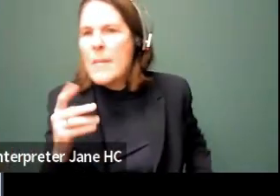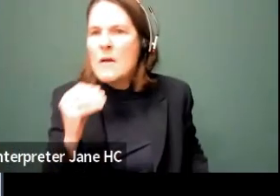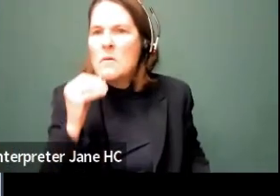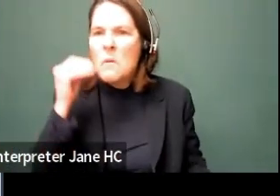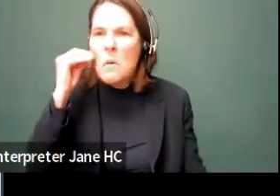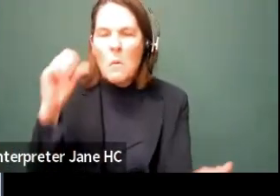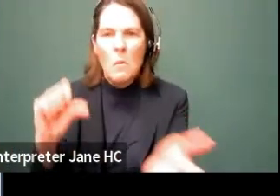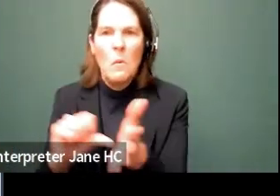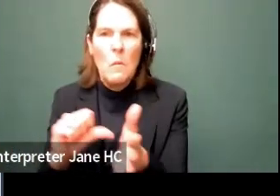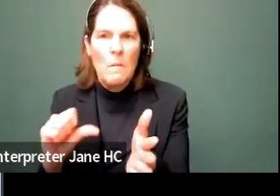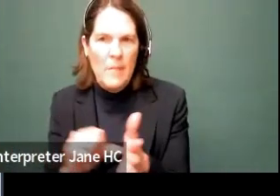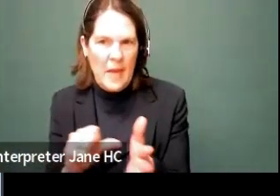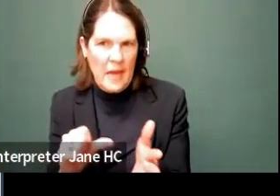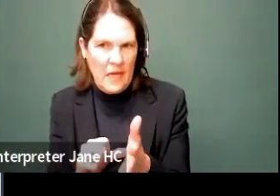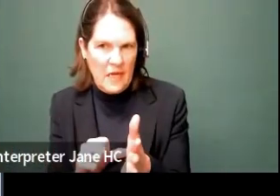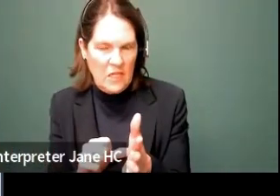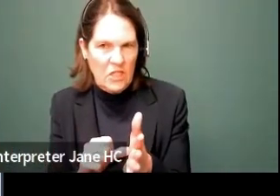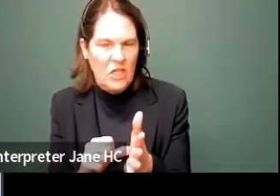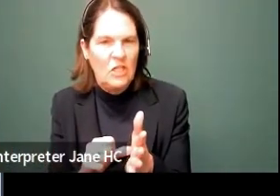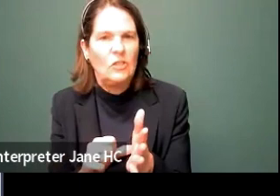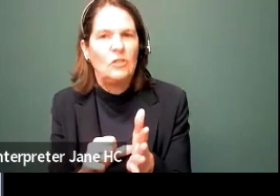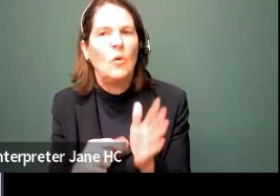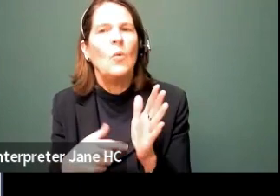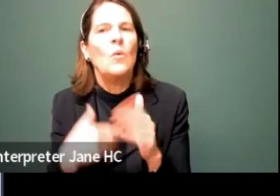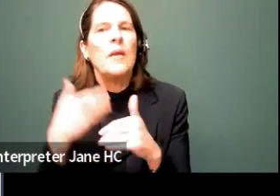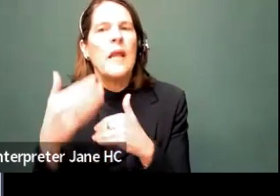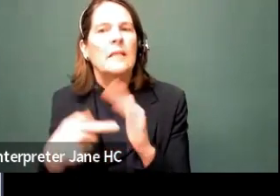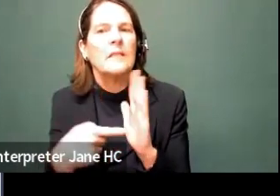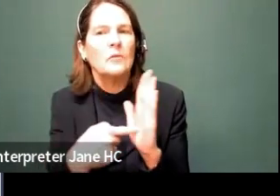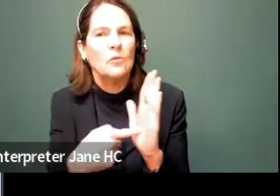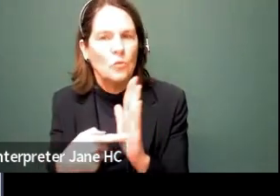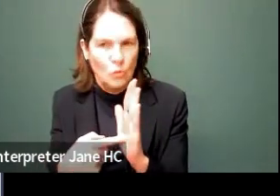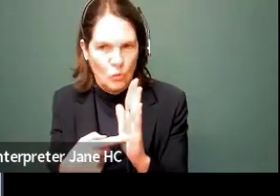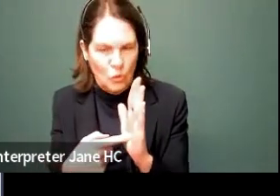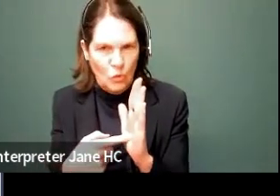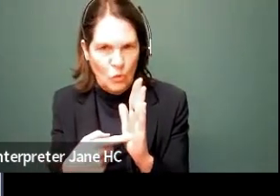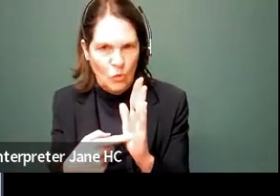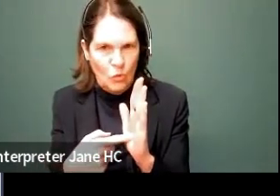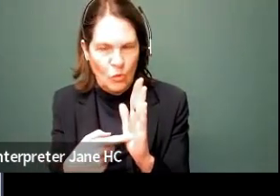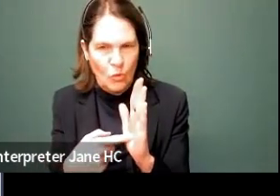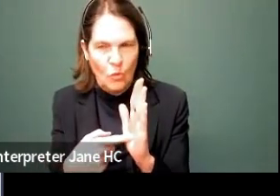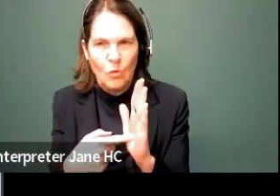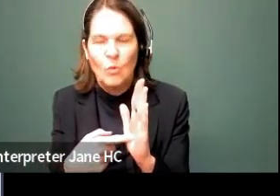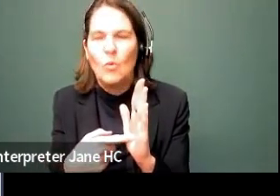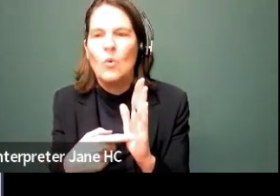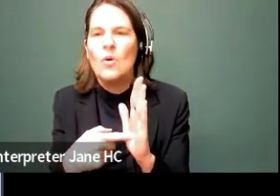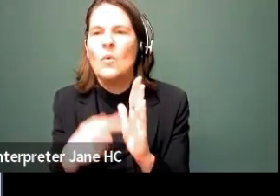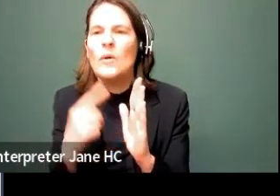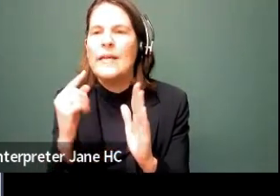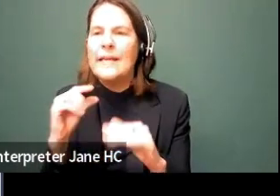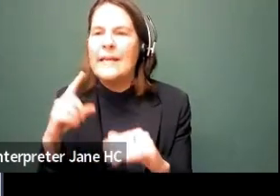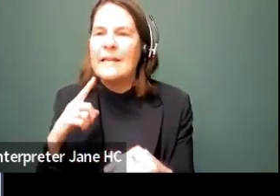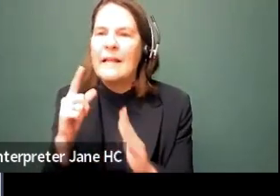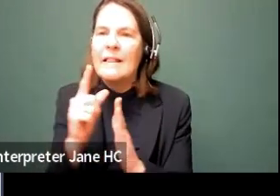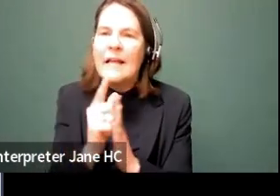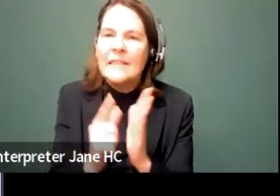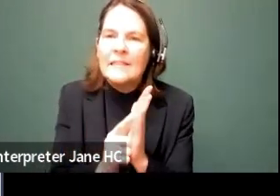thing that I will show off is rather late in the legislative process.